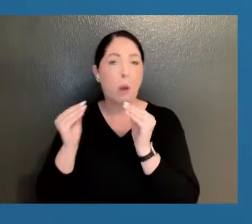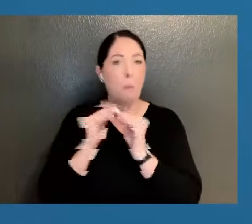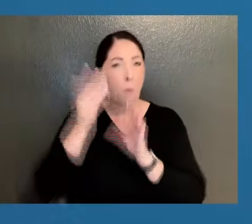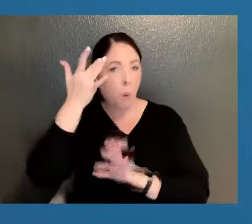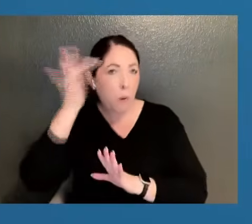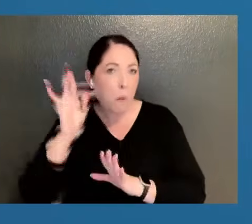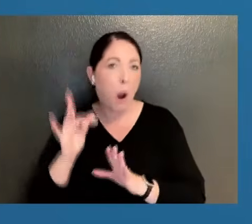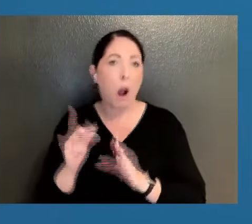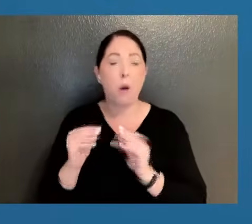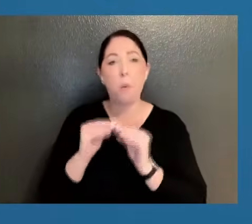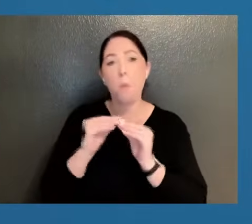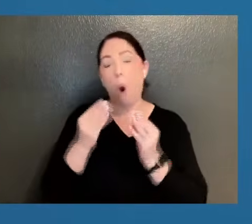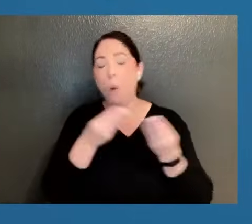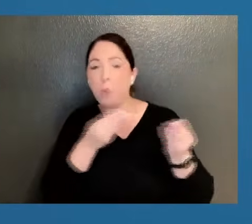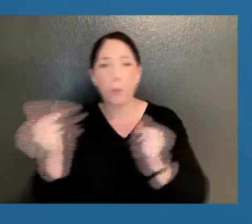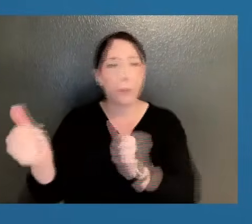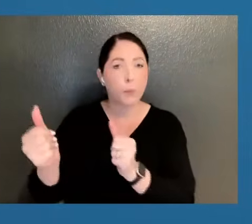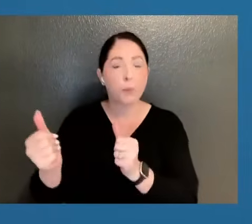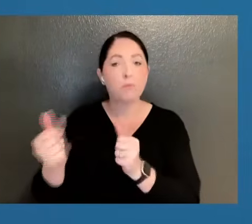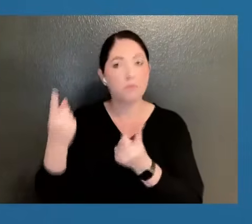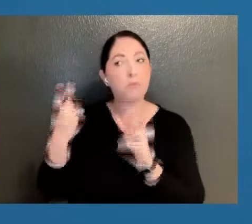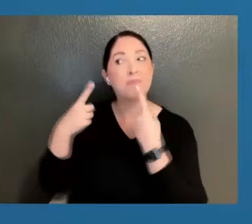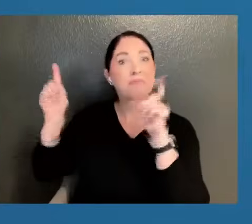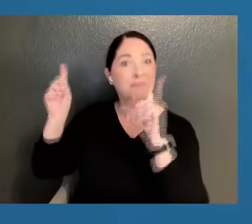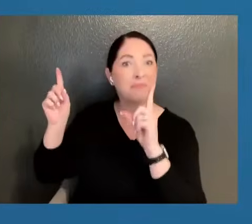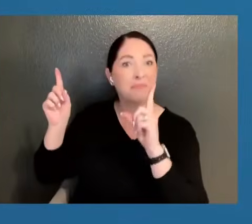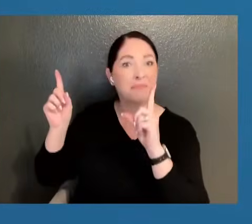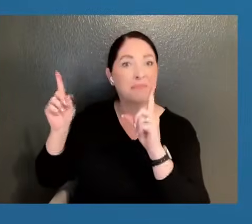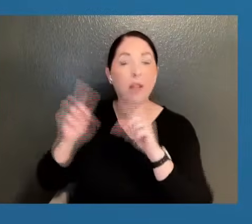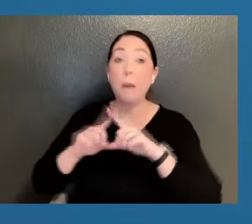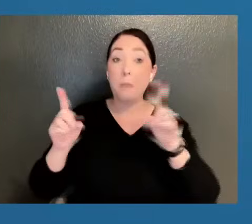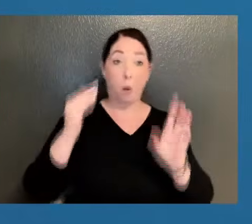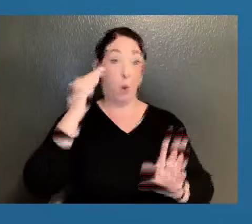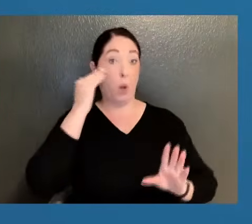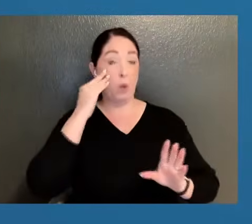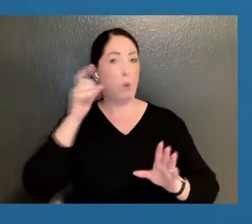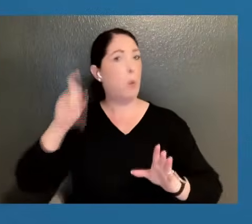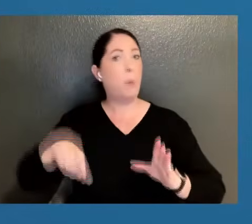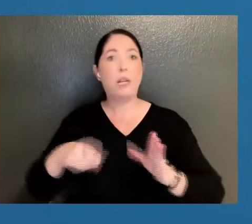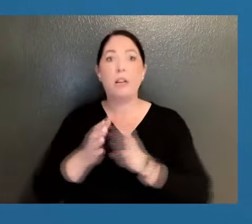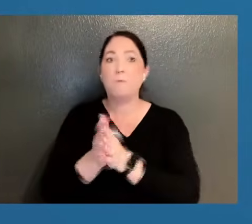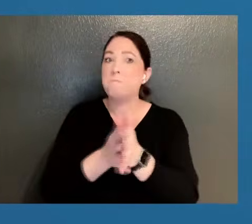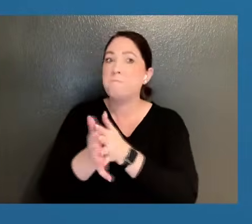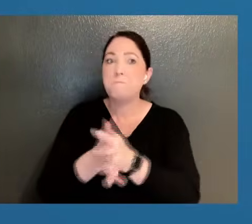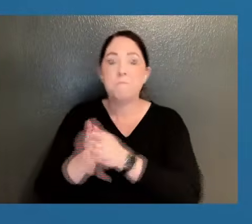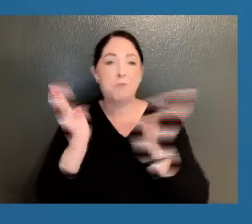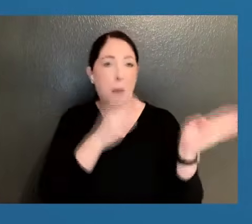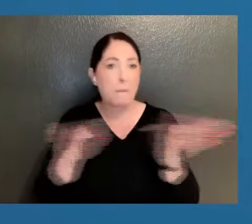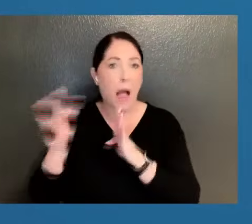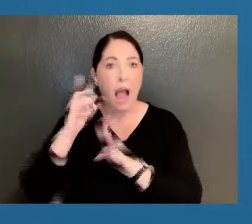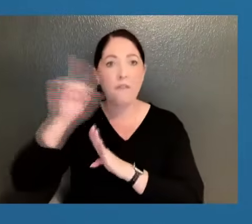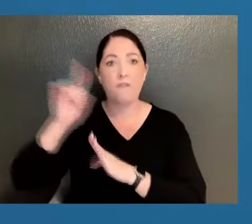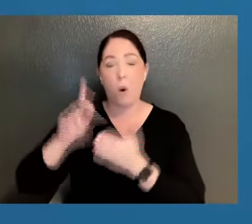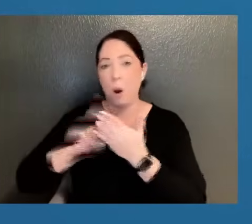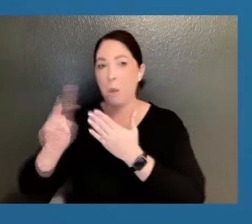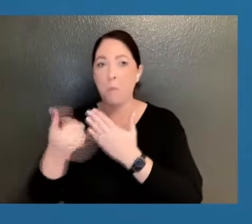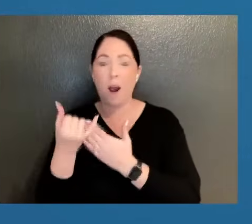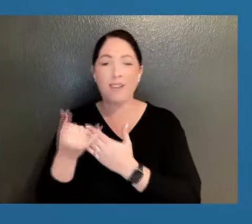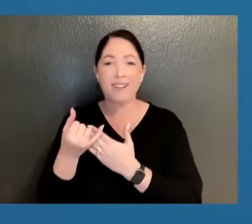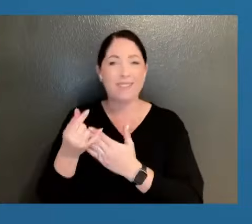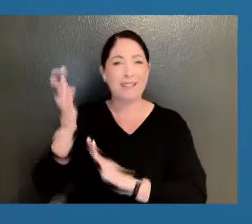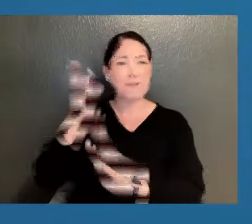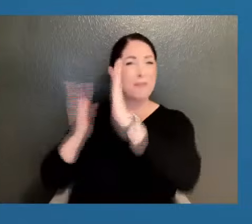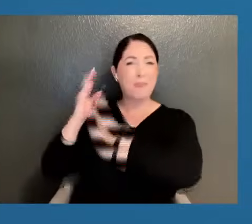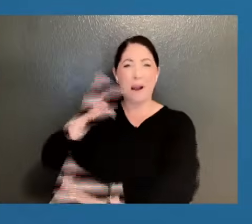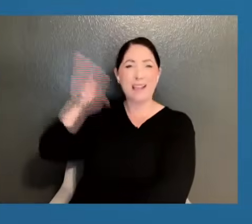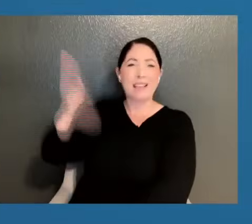it. But I also knew that we needed to have an ambitious plan for capital projects that have been never even contemplated to the scale we're doing